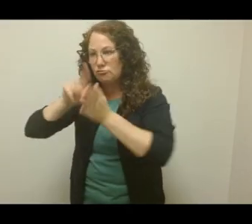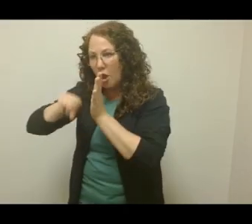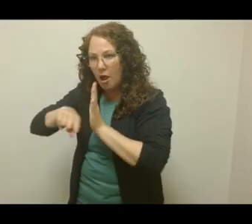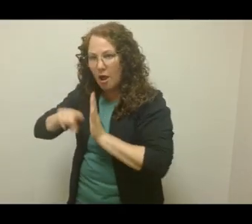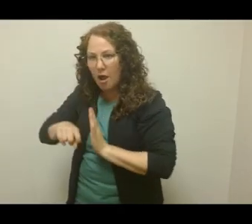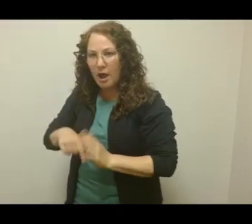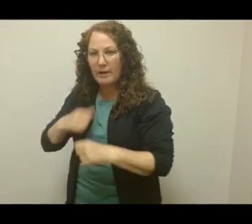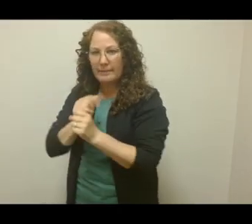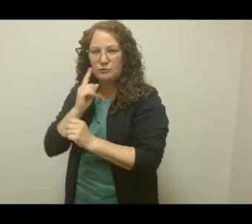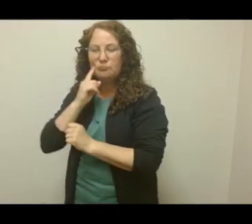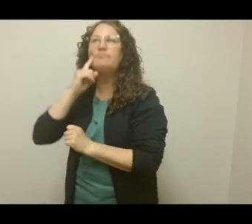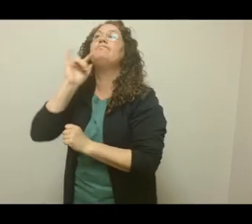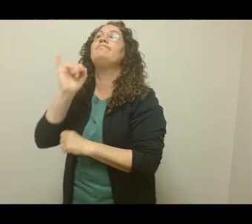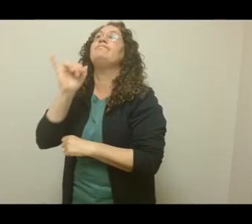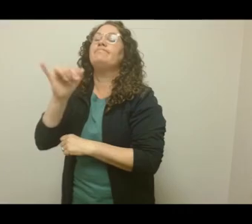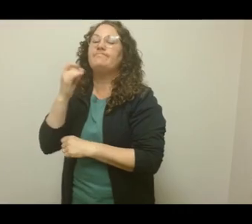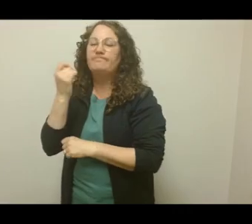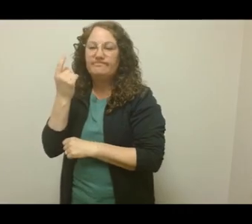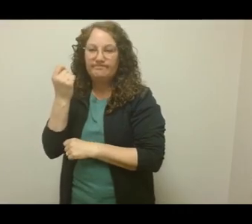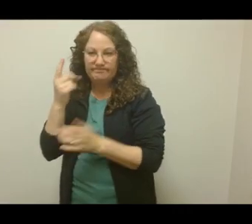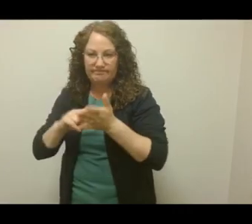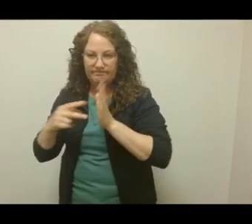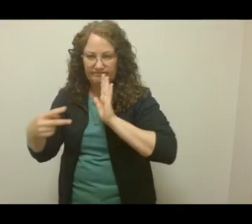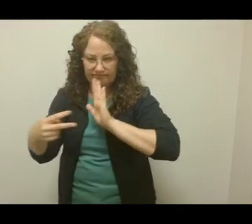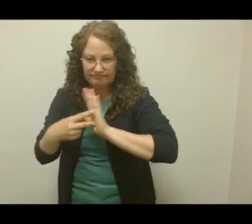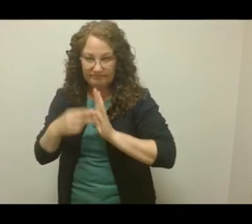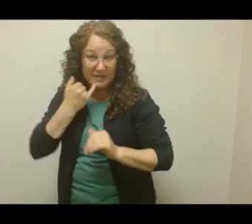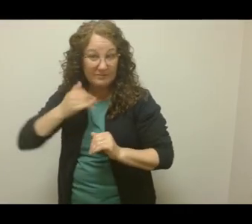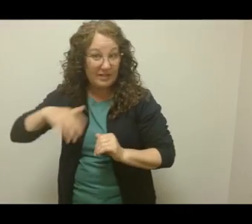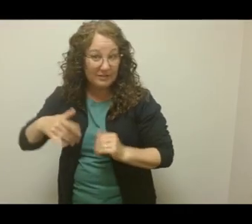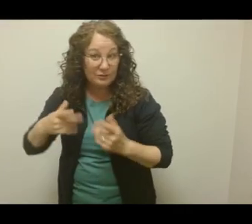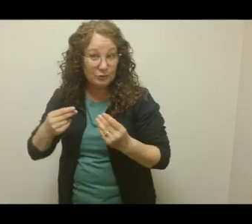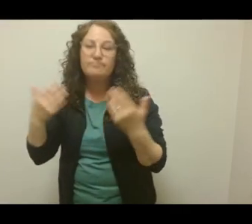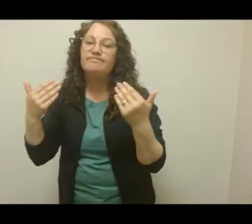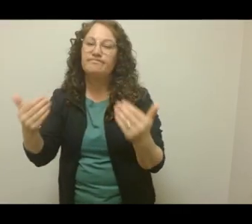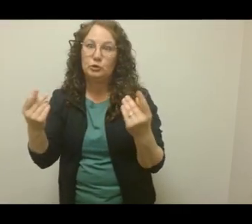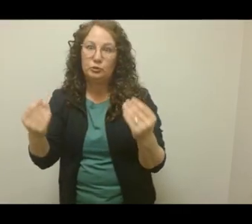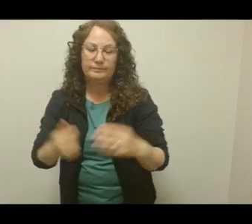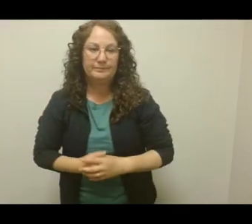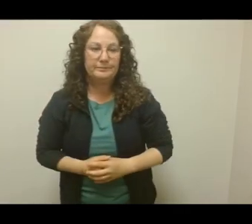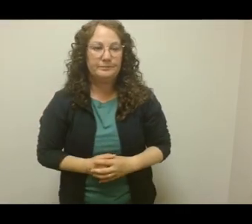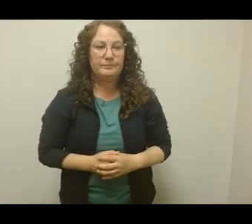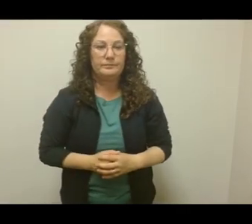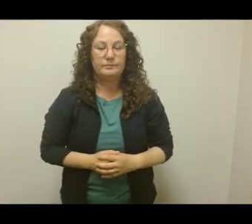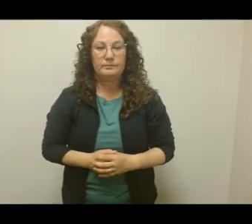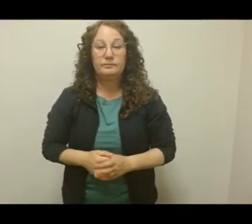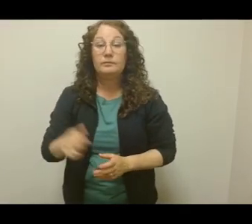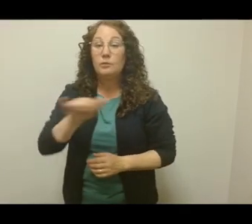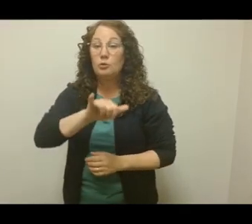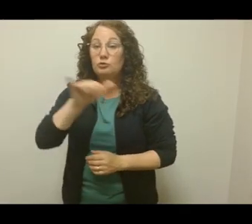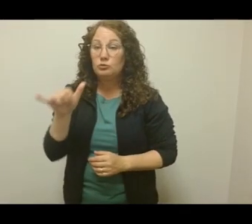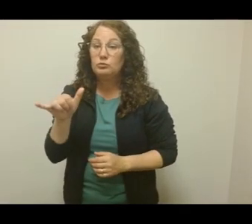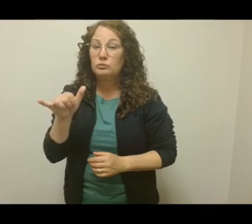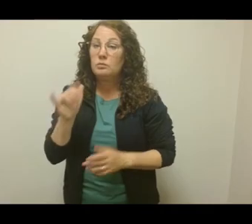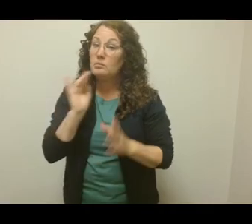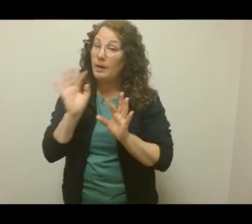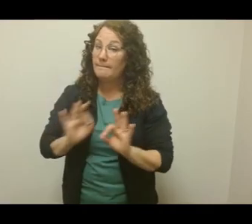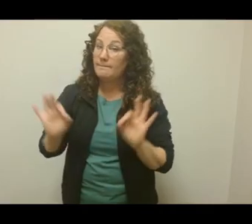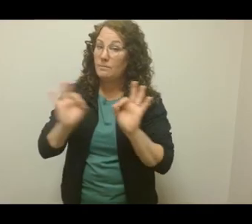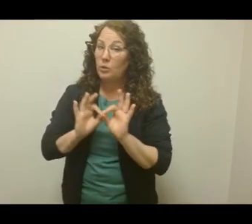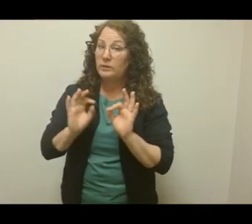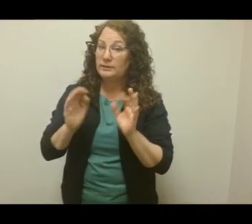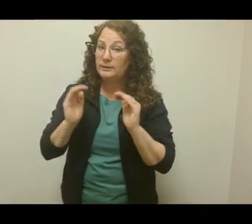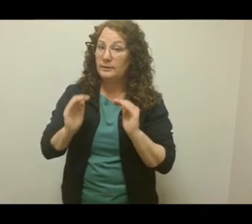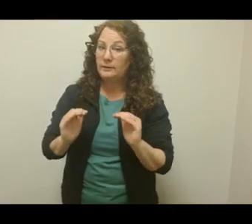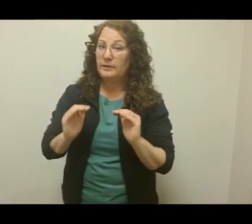that you have a very solid understanding of that if you haven't done that already. And a very important step of